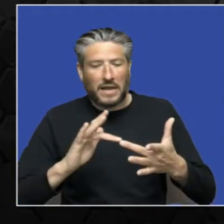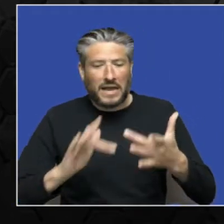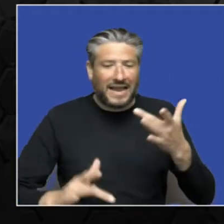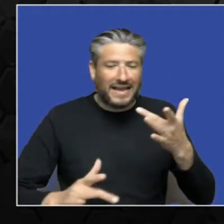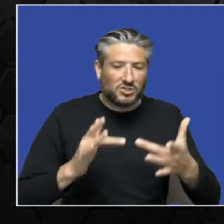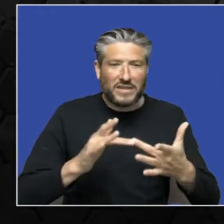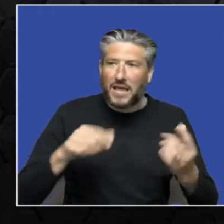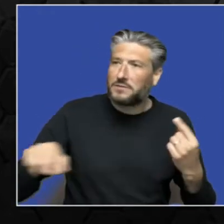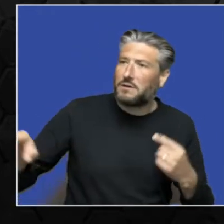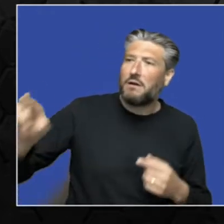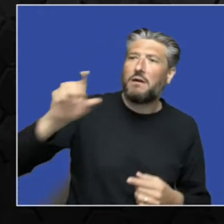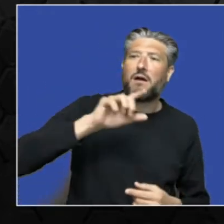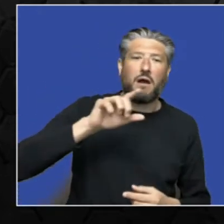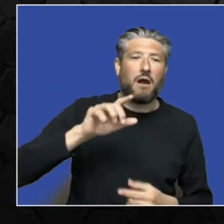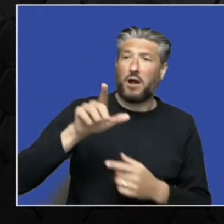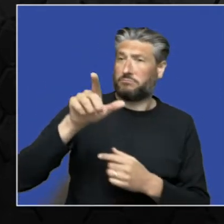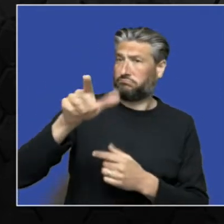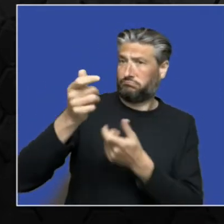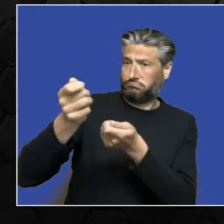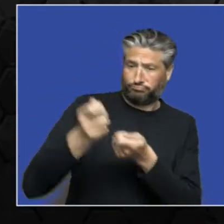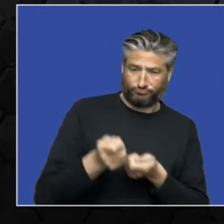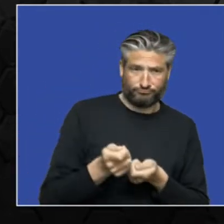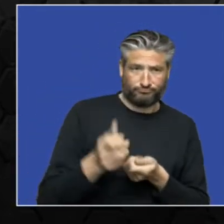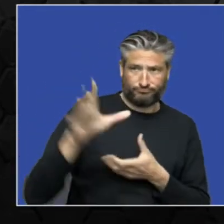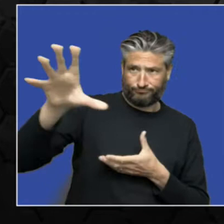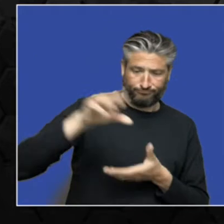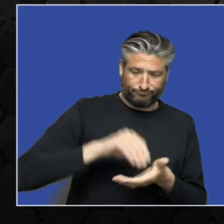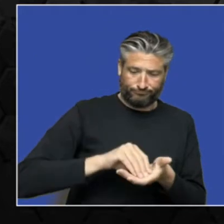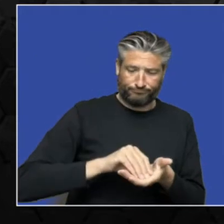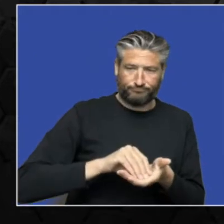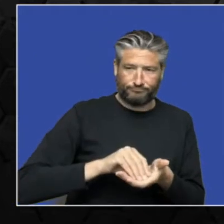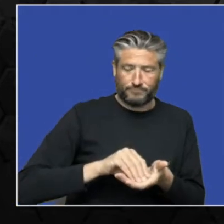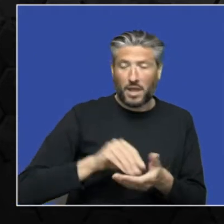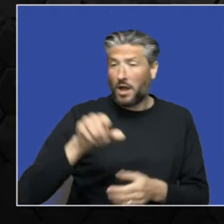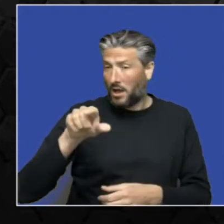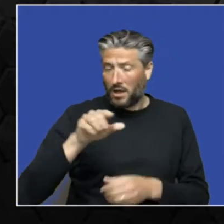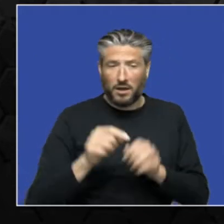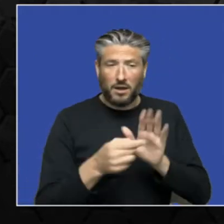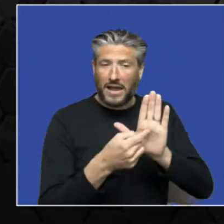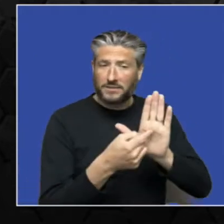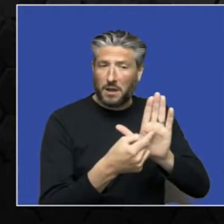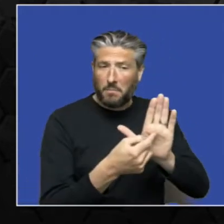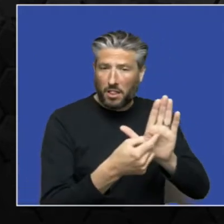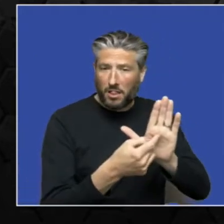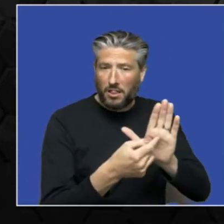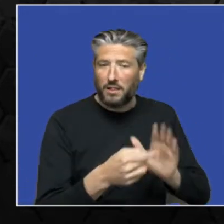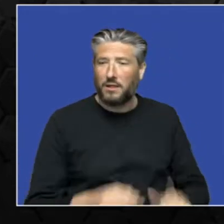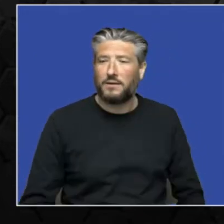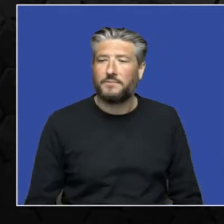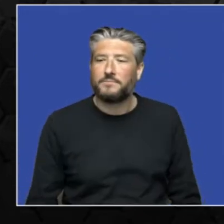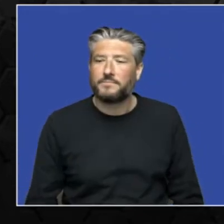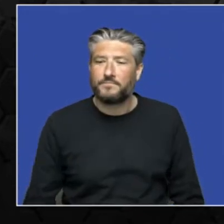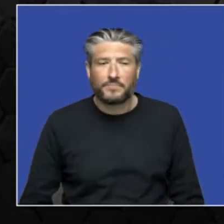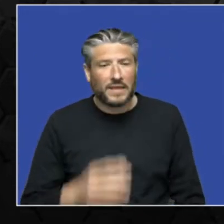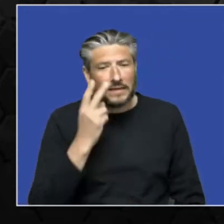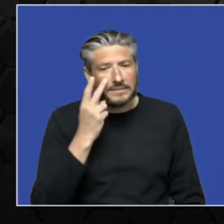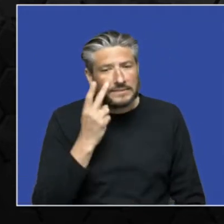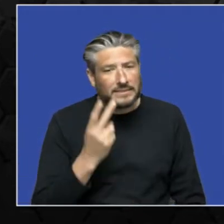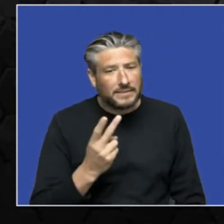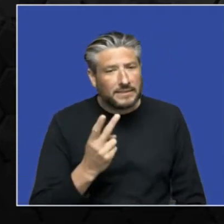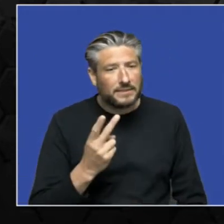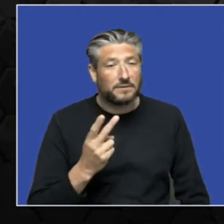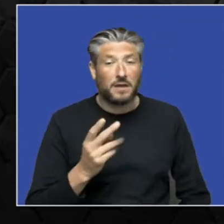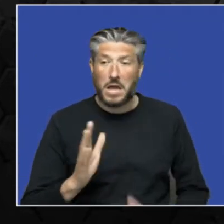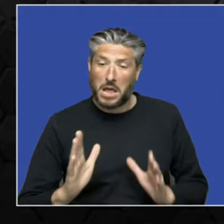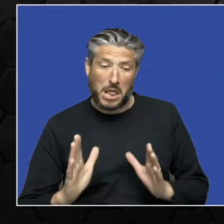that. However, as we can see, the leftmost image with the Chinese palace is corrected